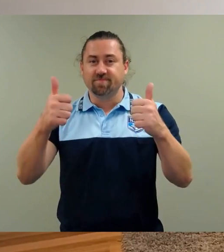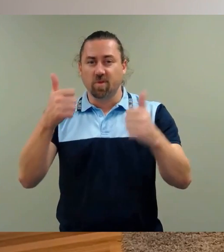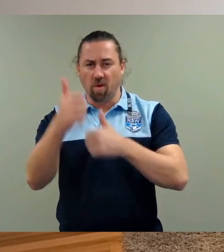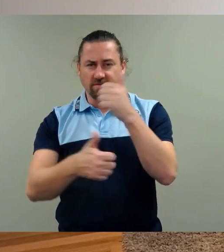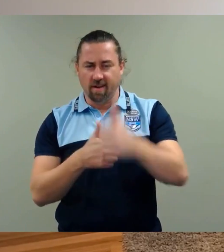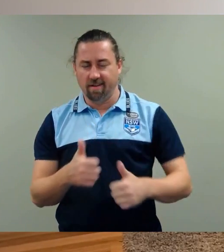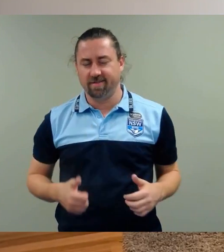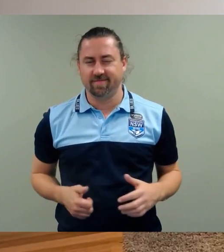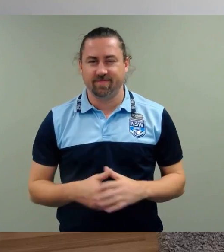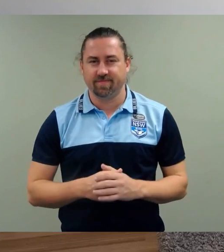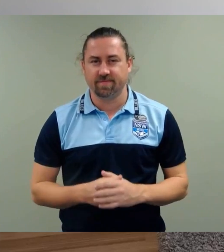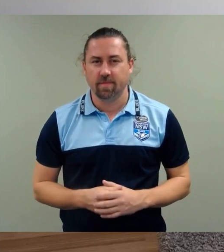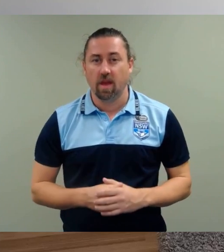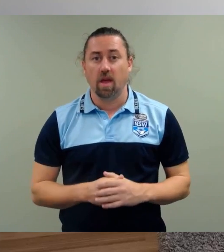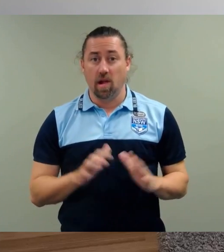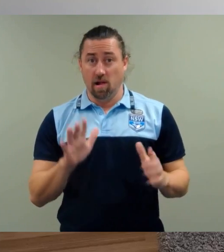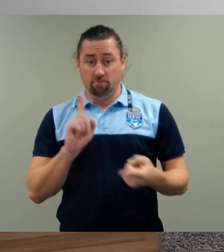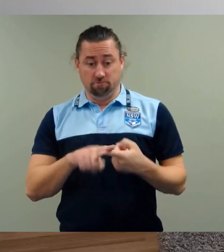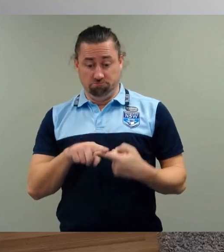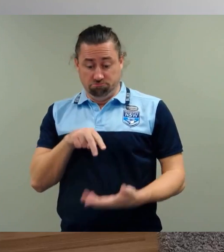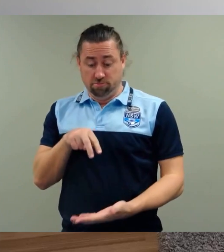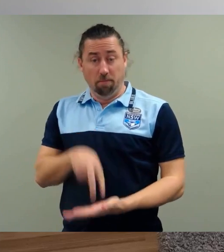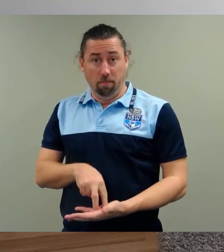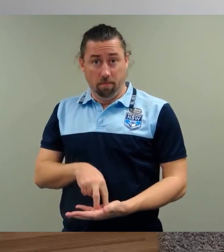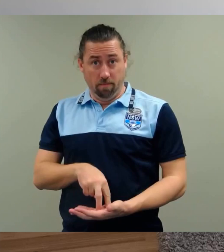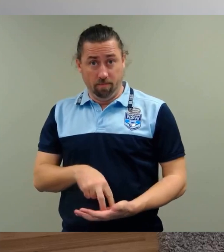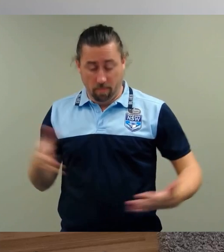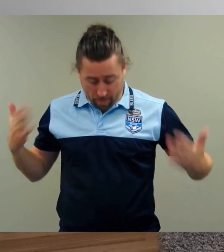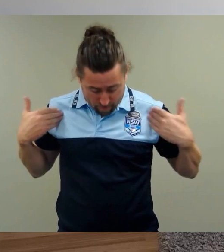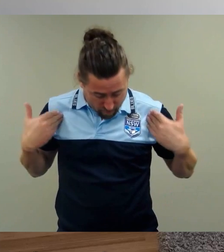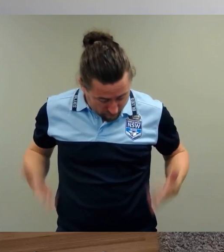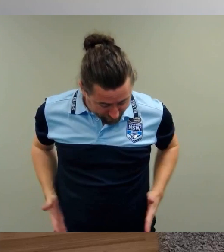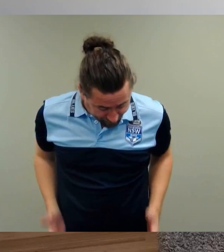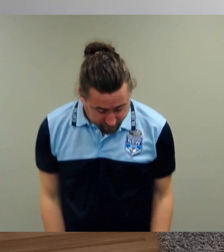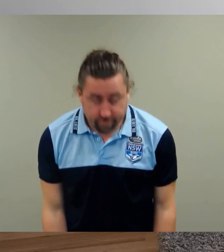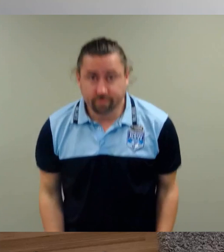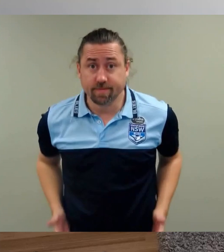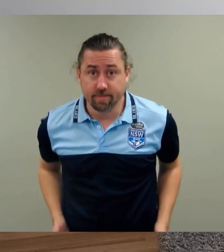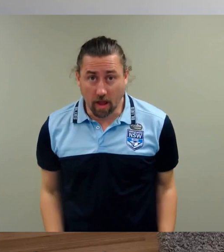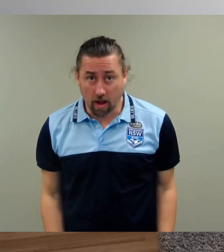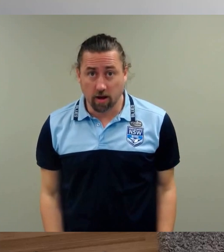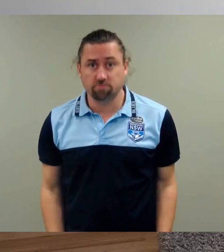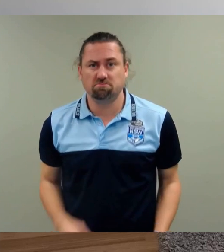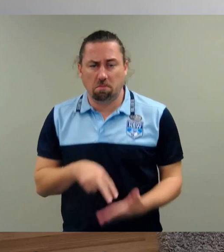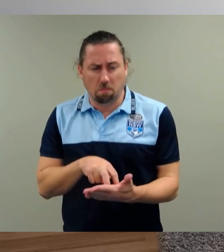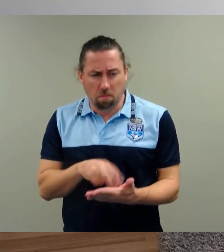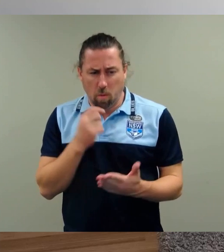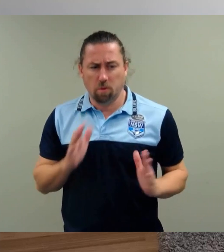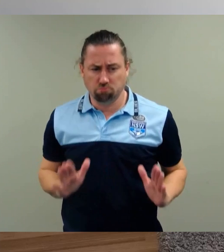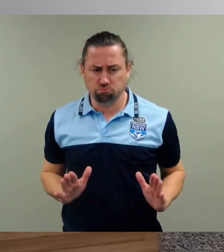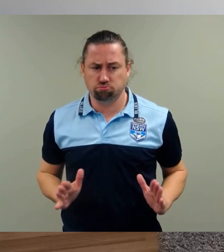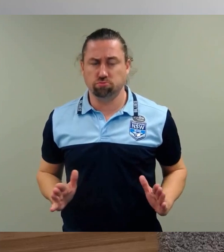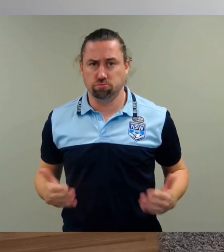Great work. Stay in our standing position with our legs at hip width apart and our knees slightly